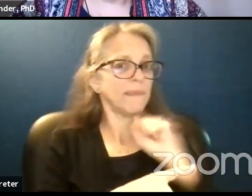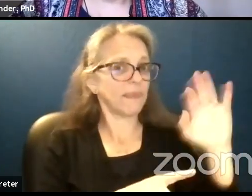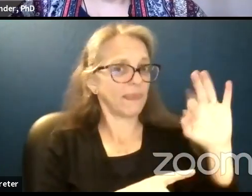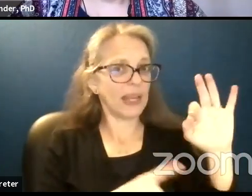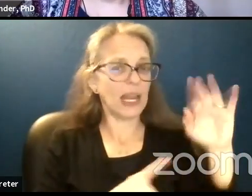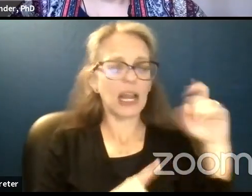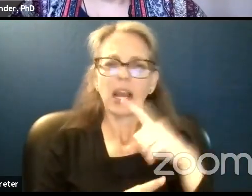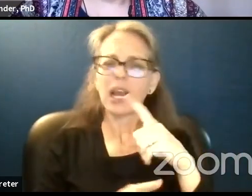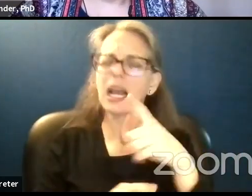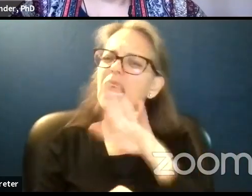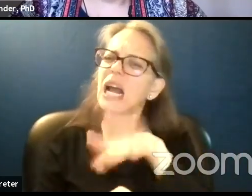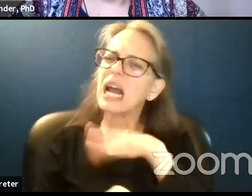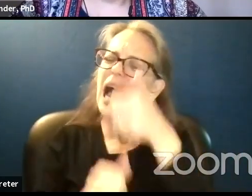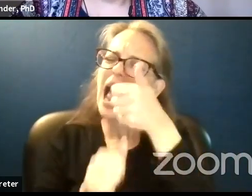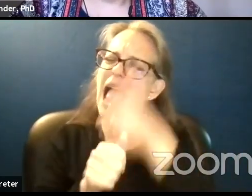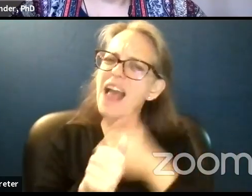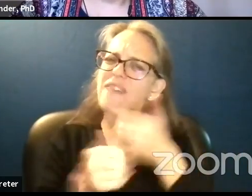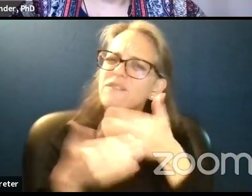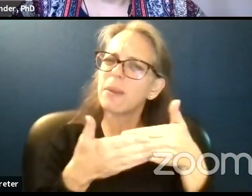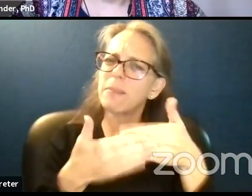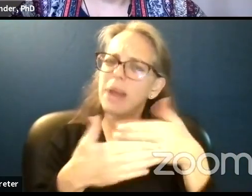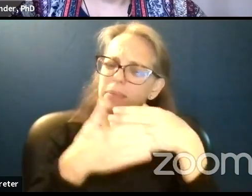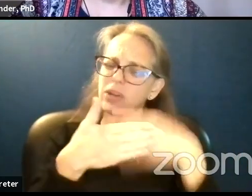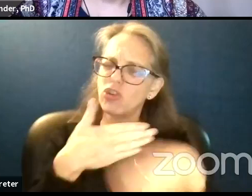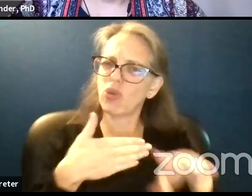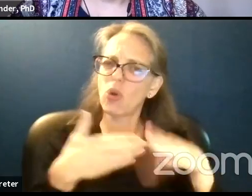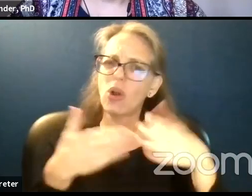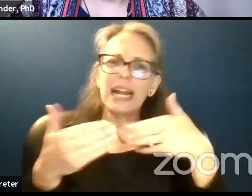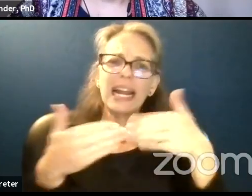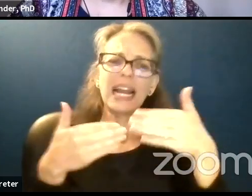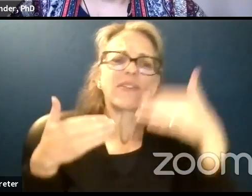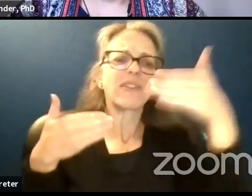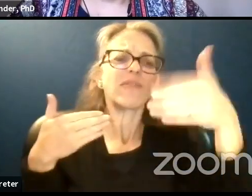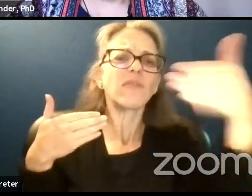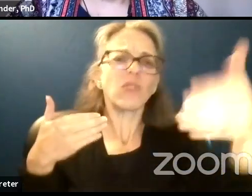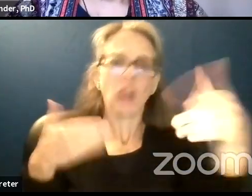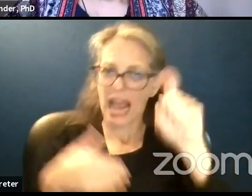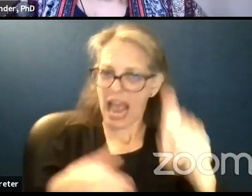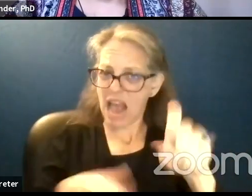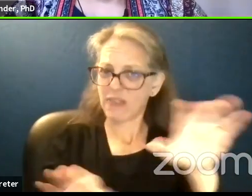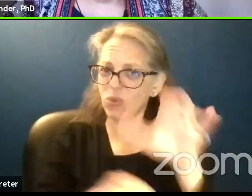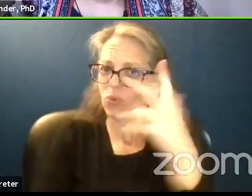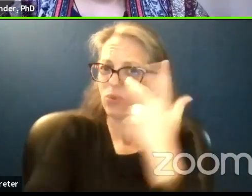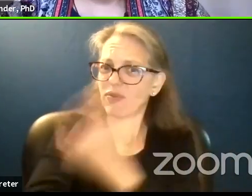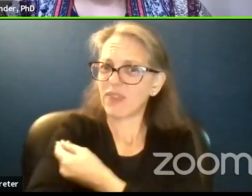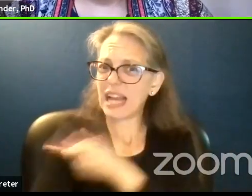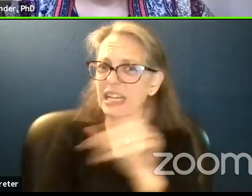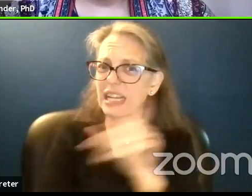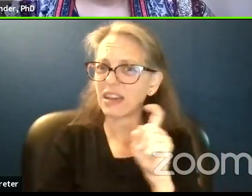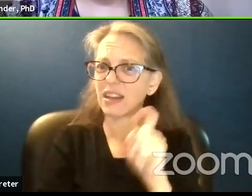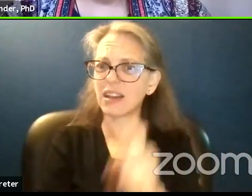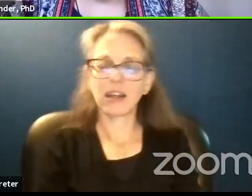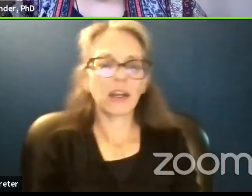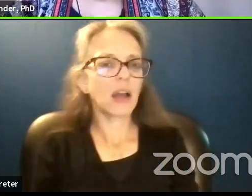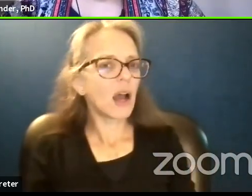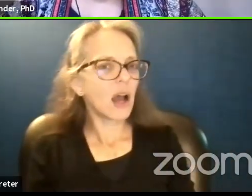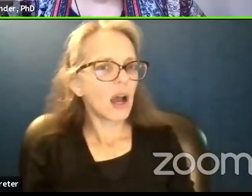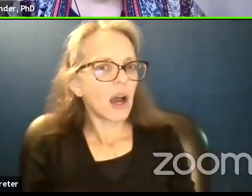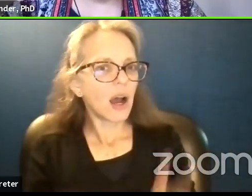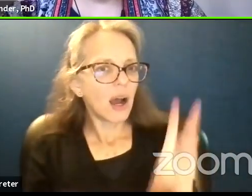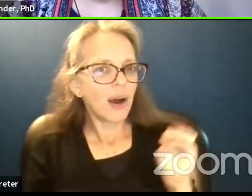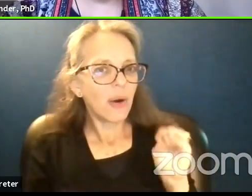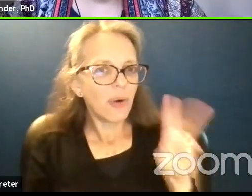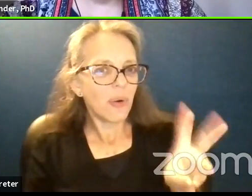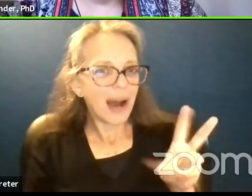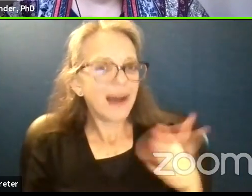every baby that's born, even in generations to come, have to get this vaccine? Malia, I think you just said if it's a